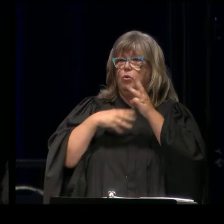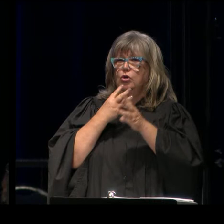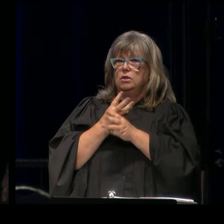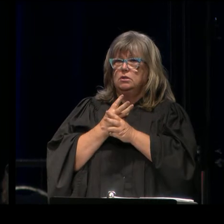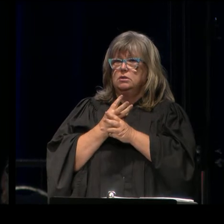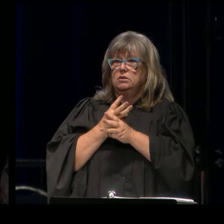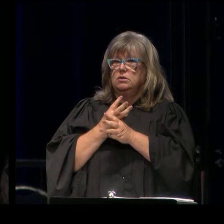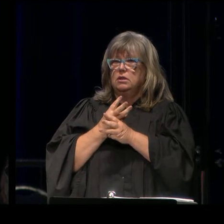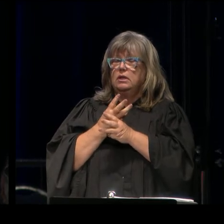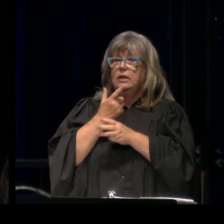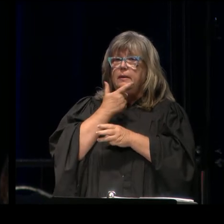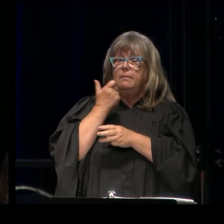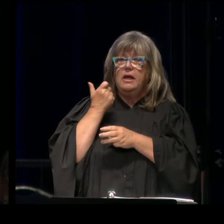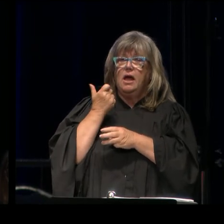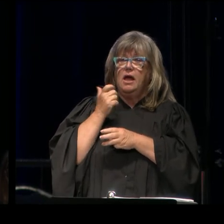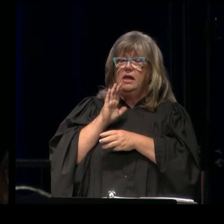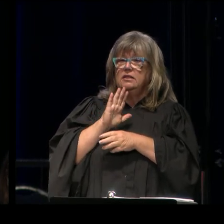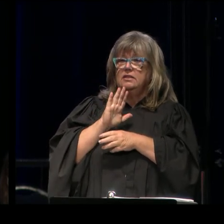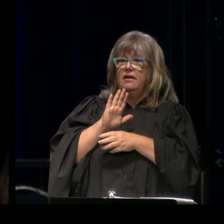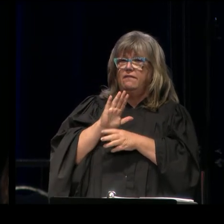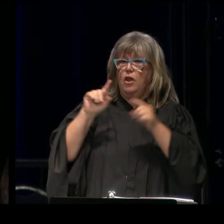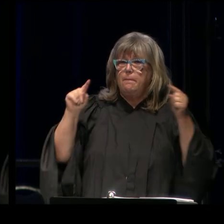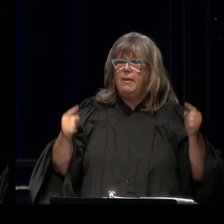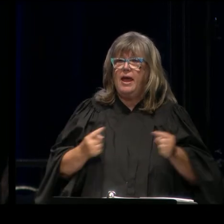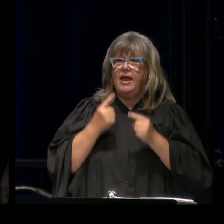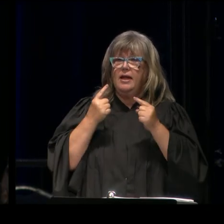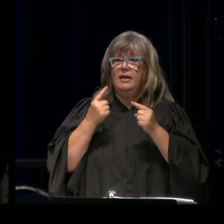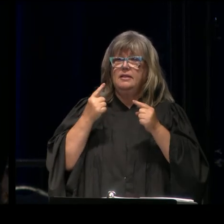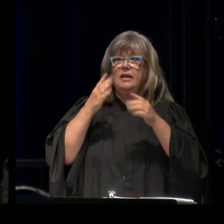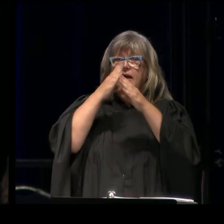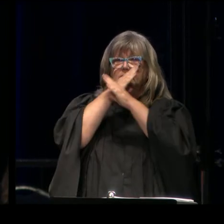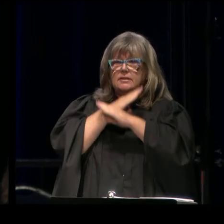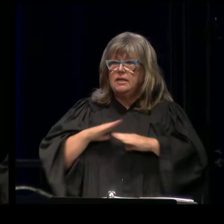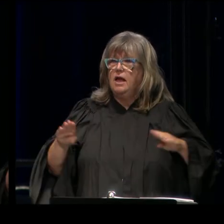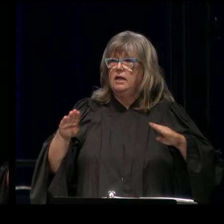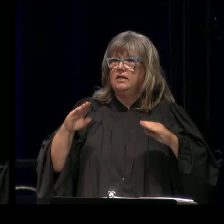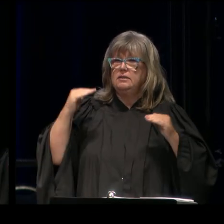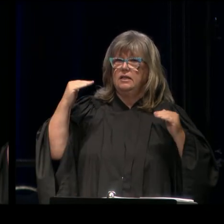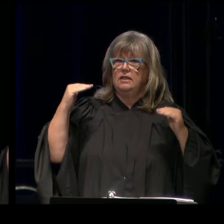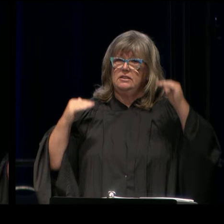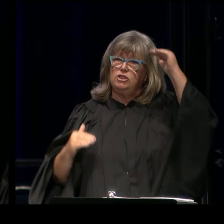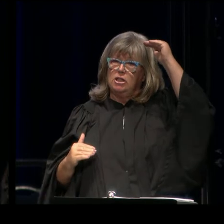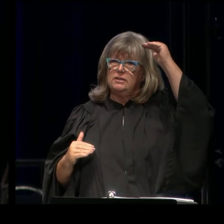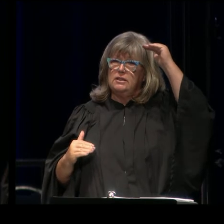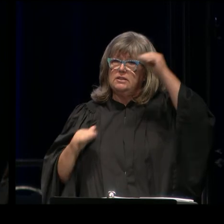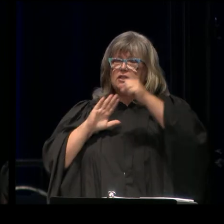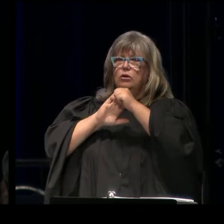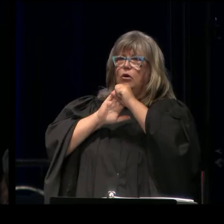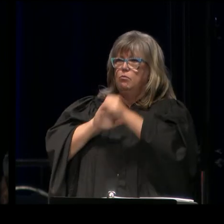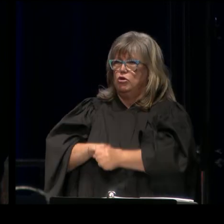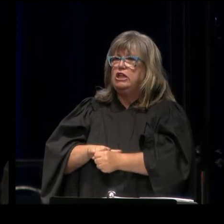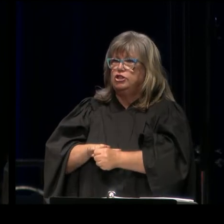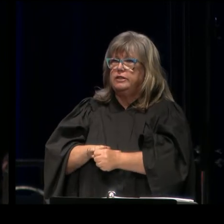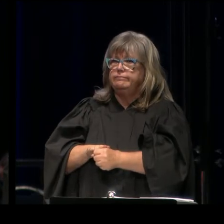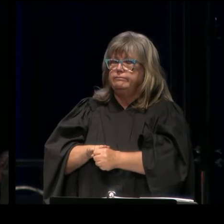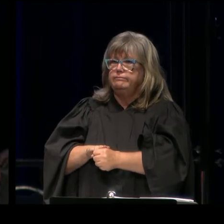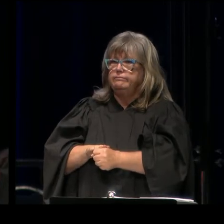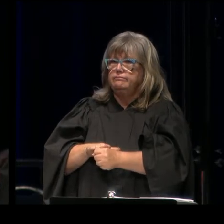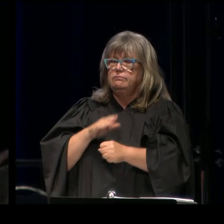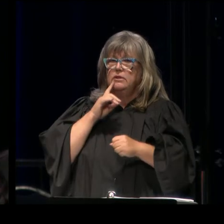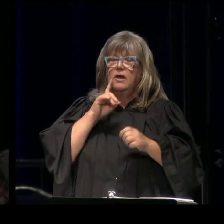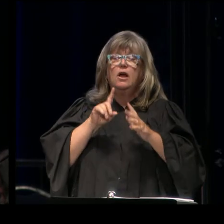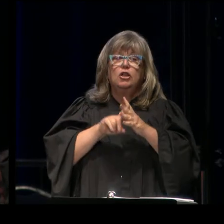because of pain and silence and injustice and oppression. Let me start